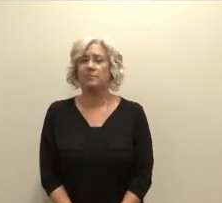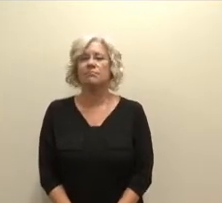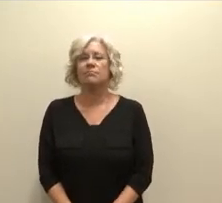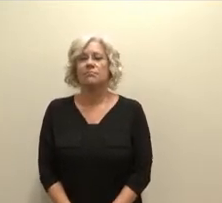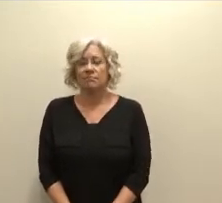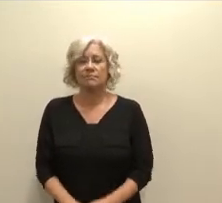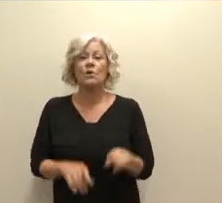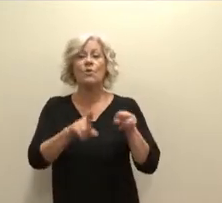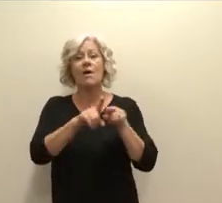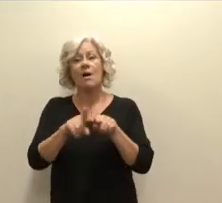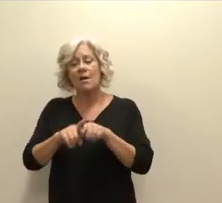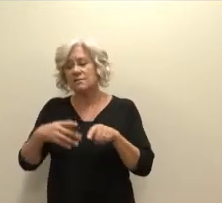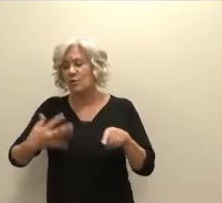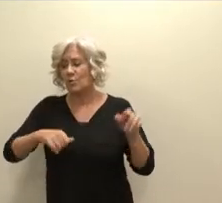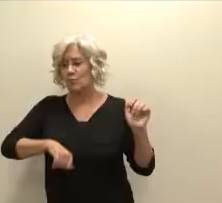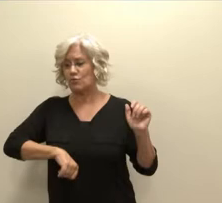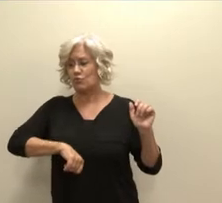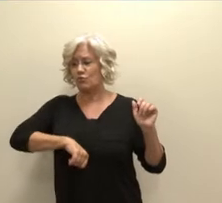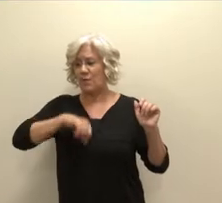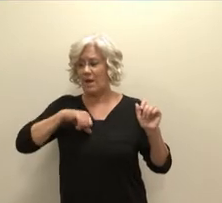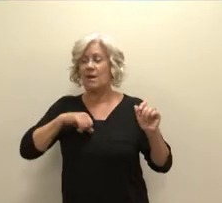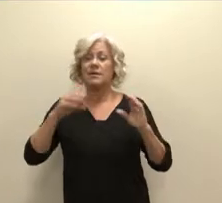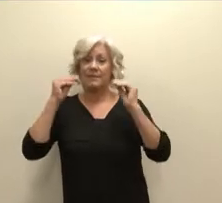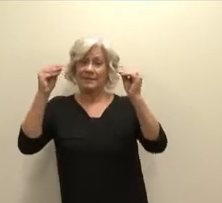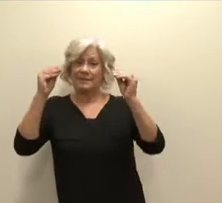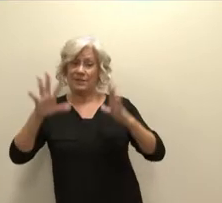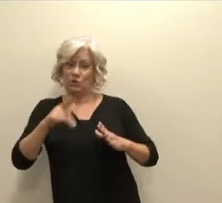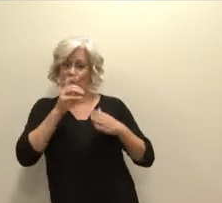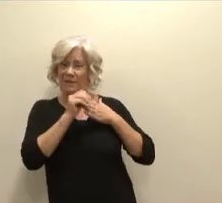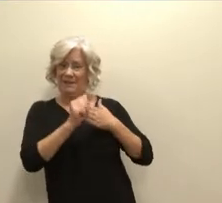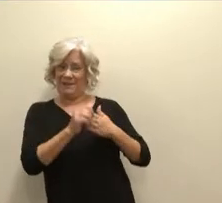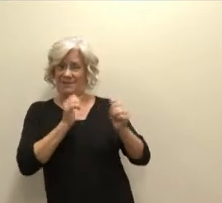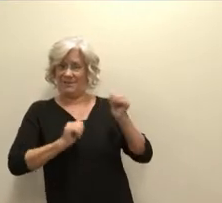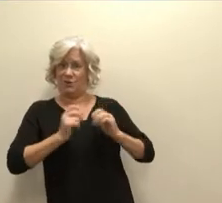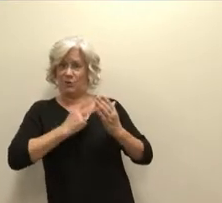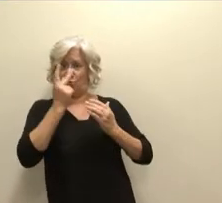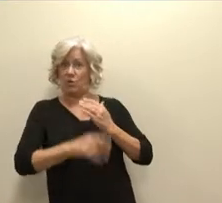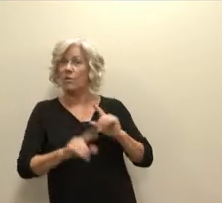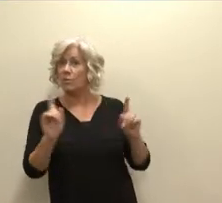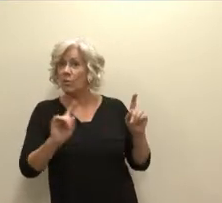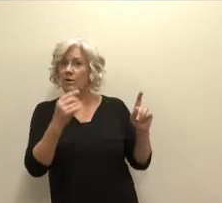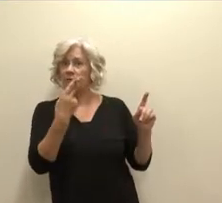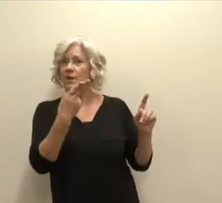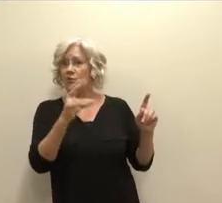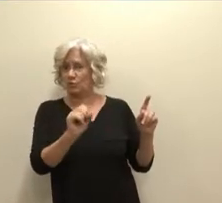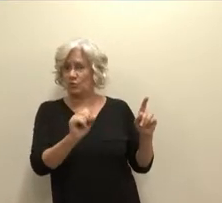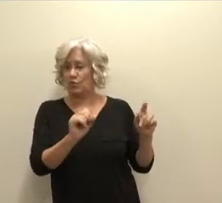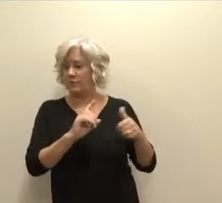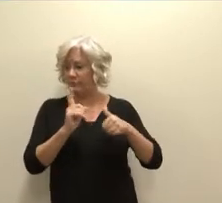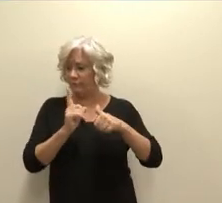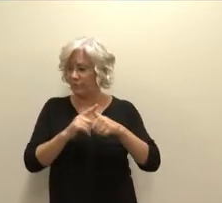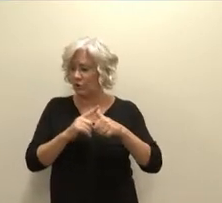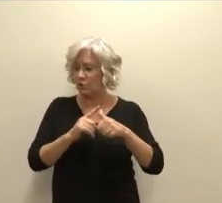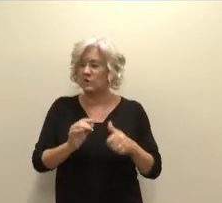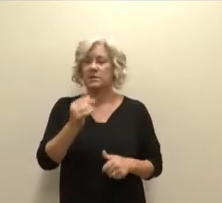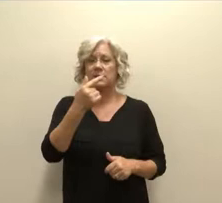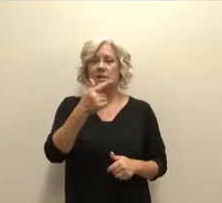And we're also incredibly proud of the educators who lead the theater program at University High School. First, head director